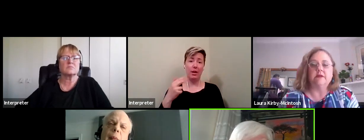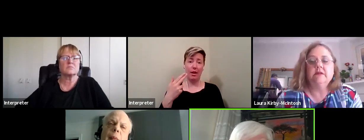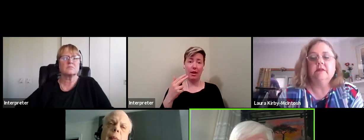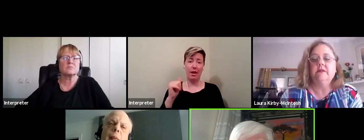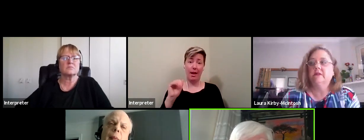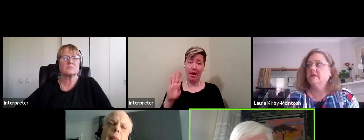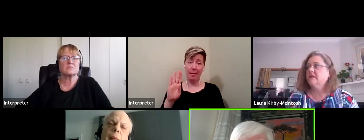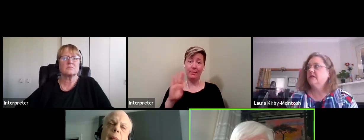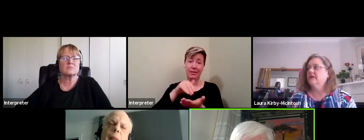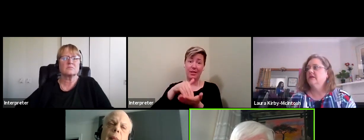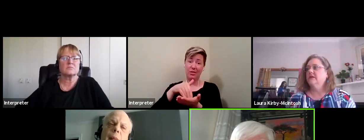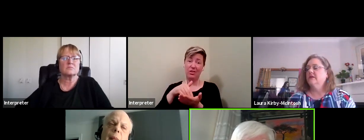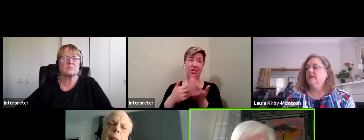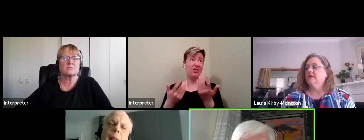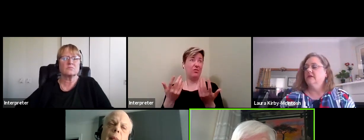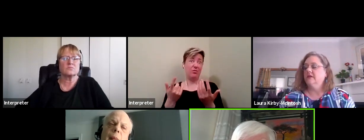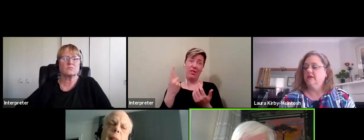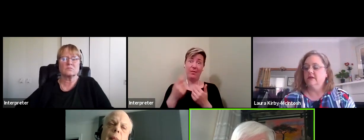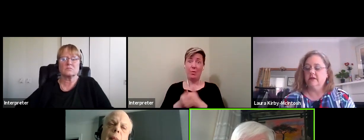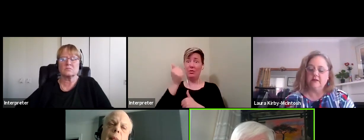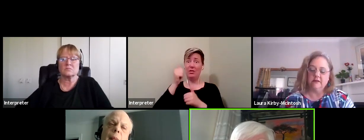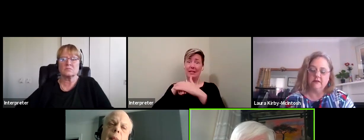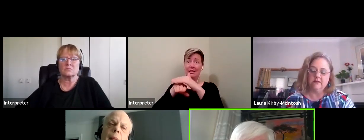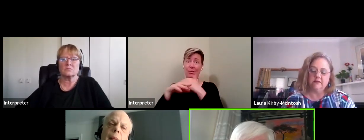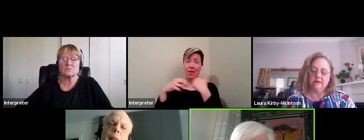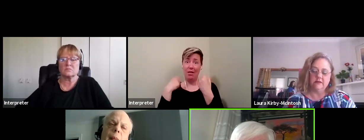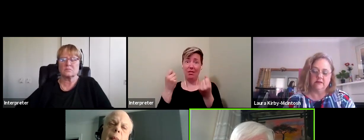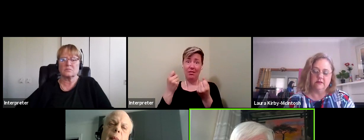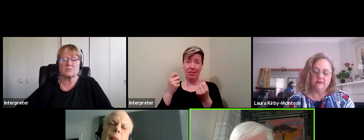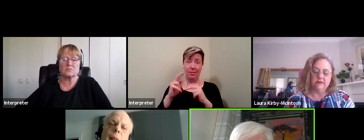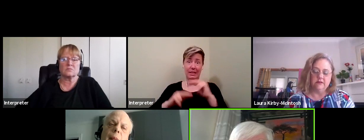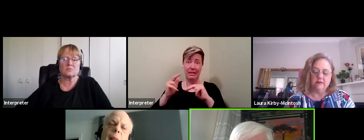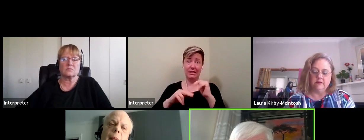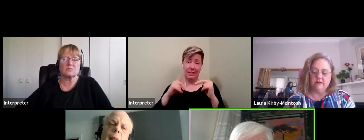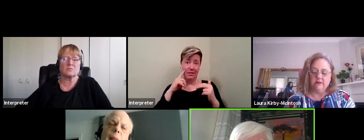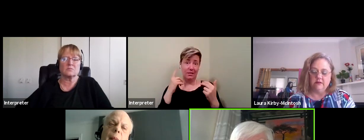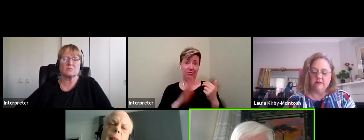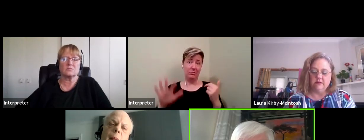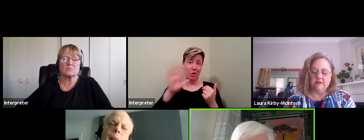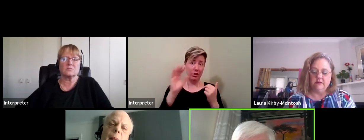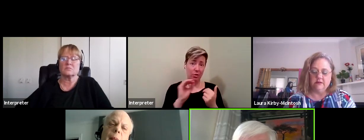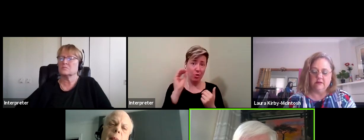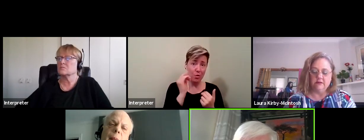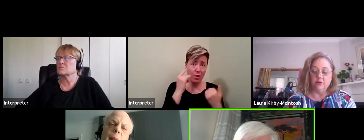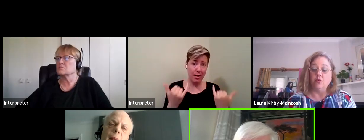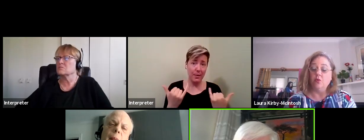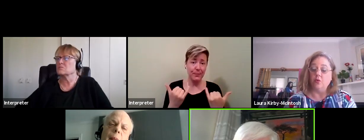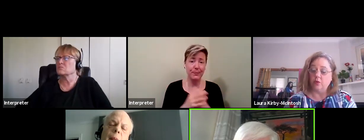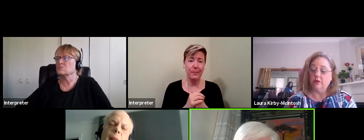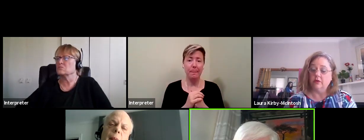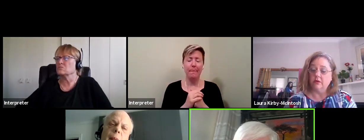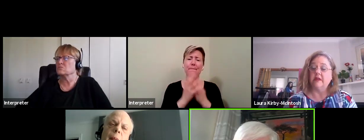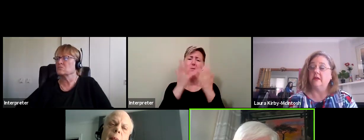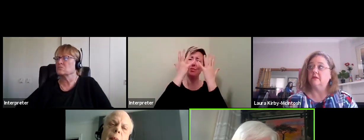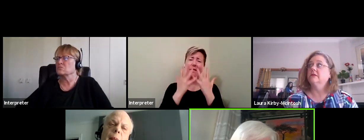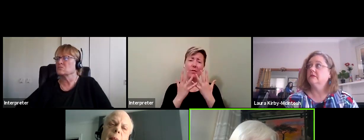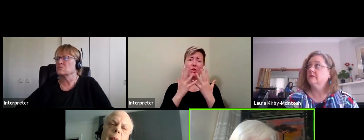most accessible health facilities that we have in the province to date. Unfortunately,